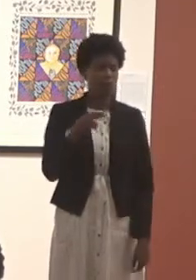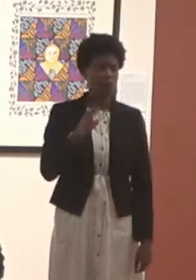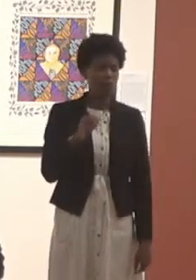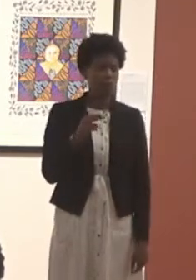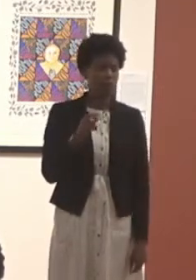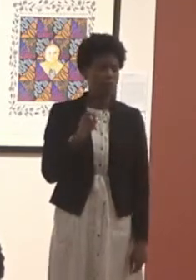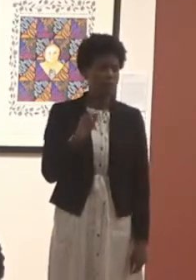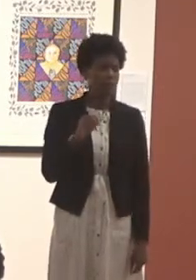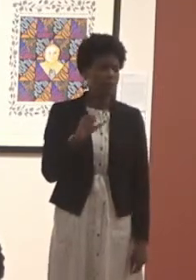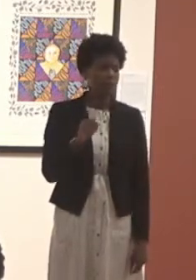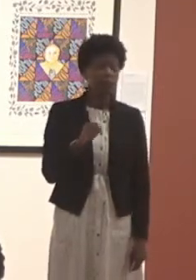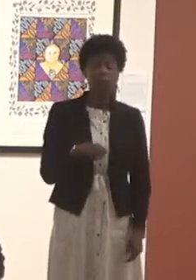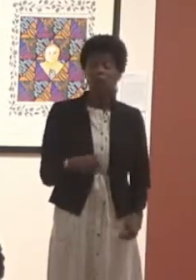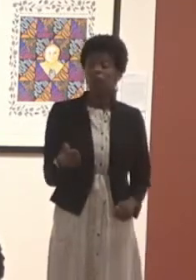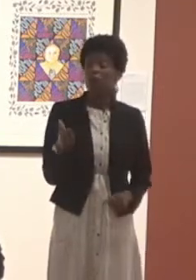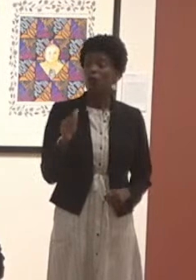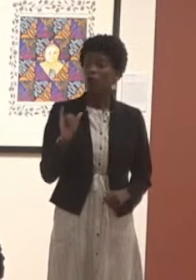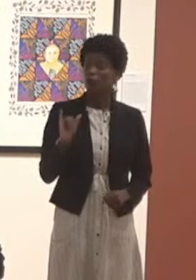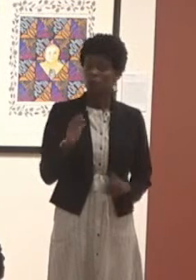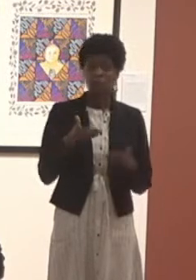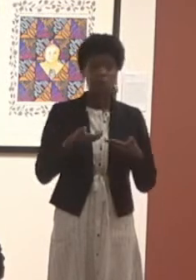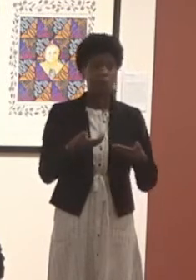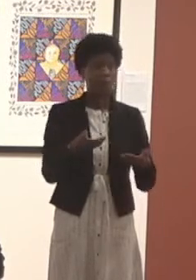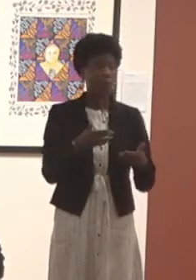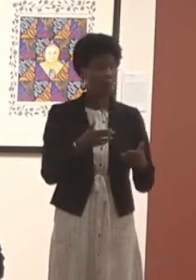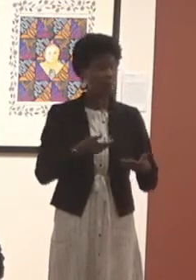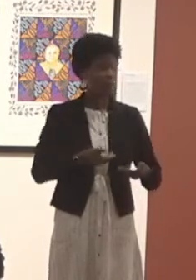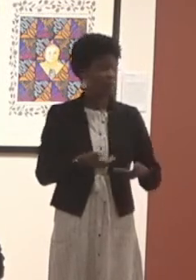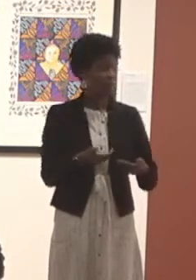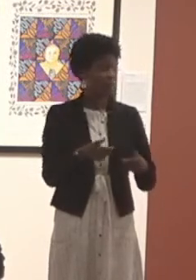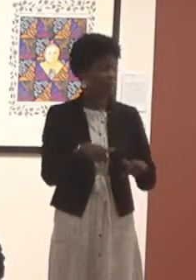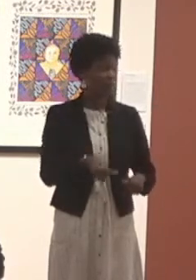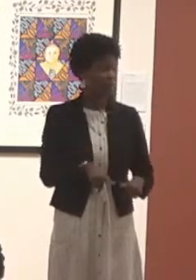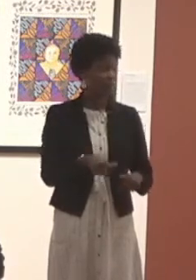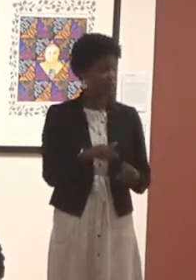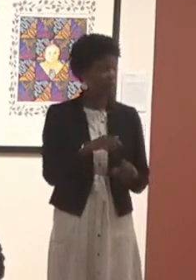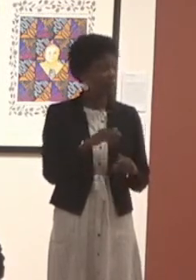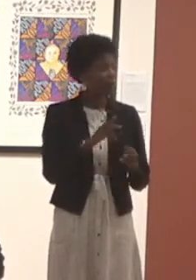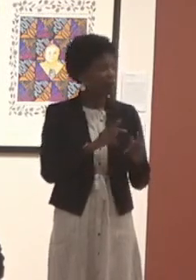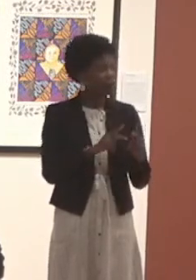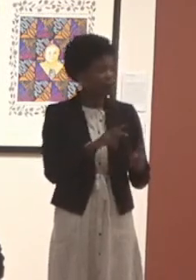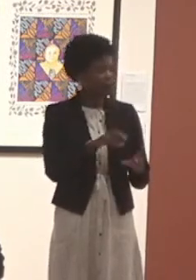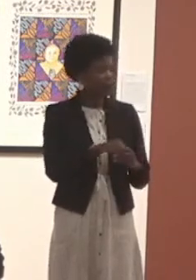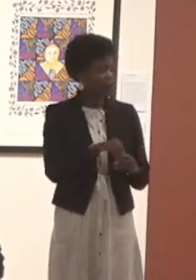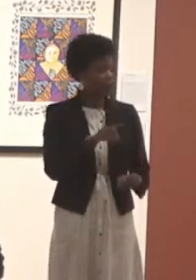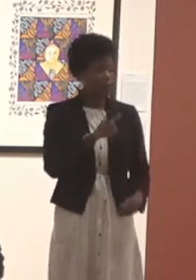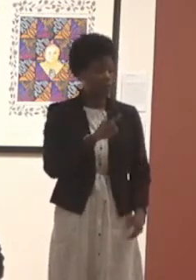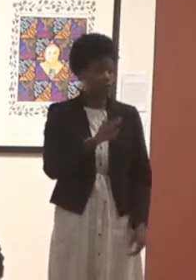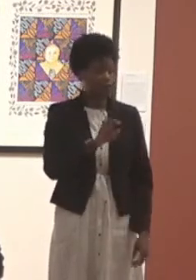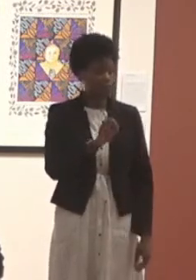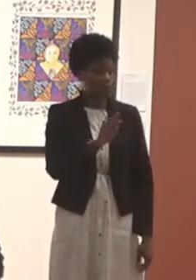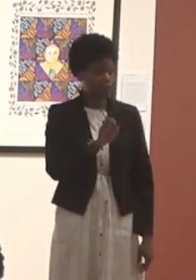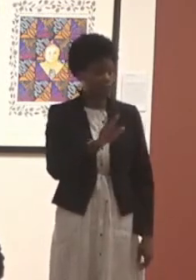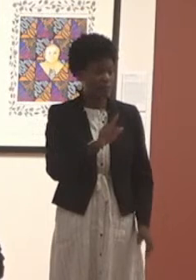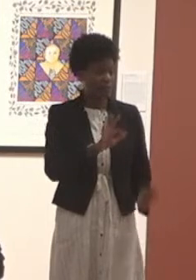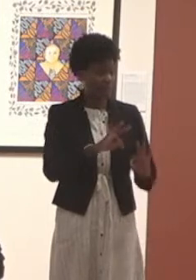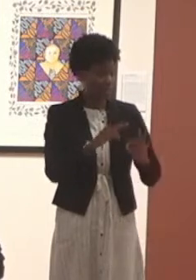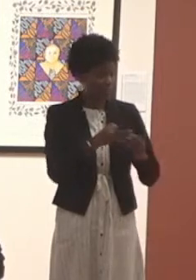A special welcome to our guests that include members of the Driskell family, Thelma